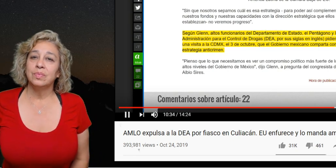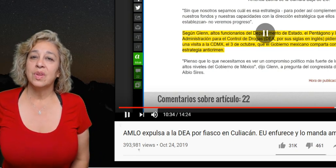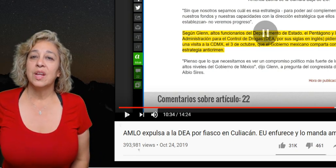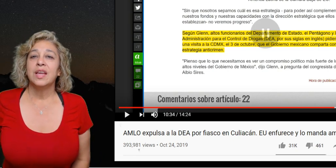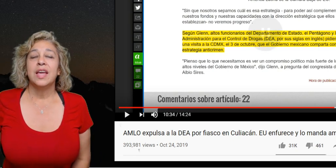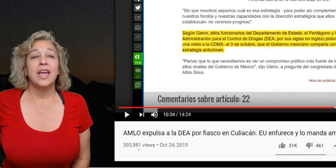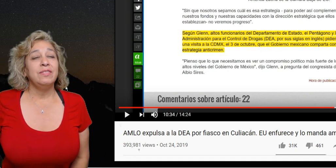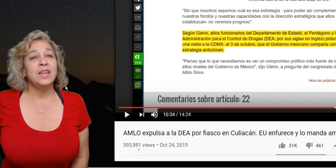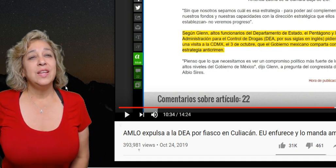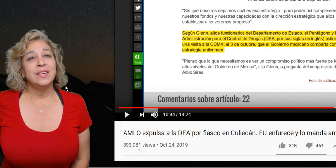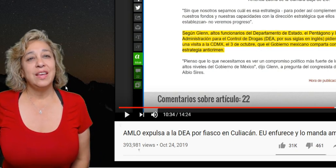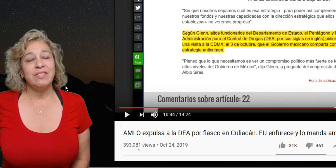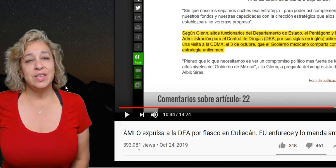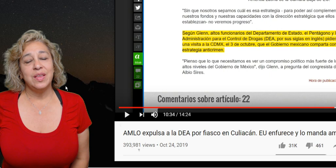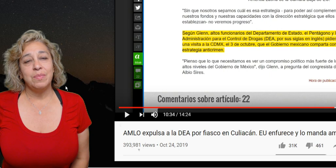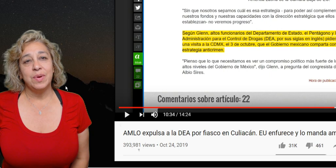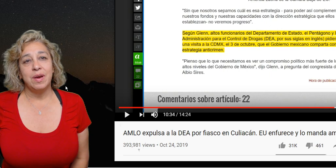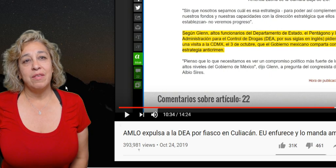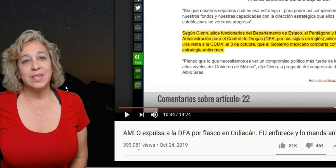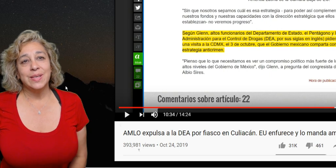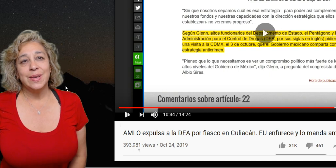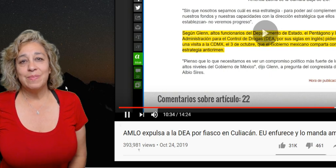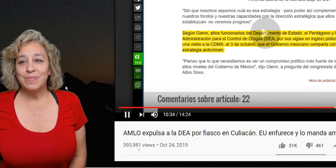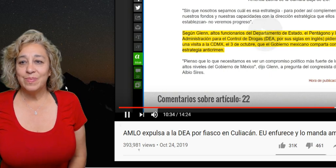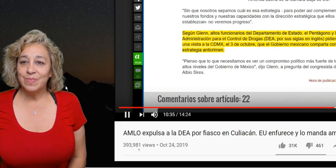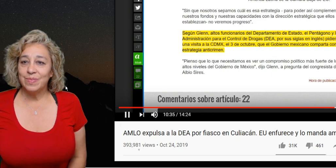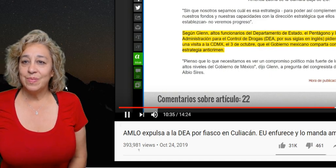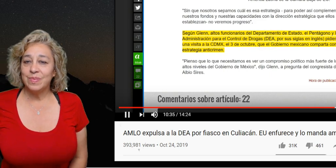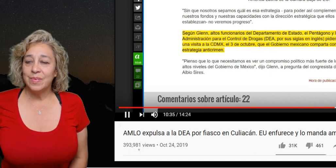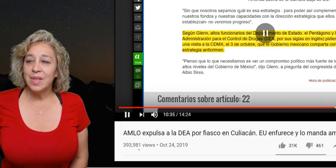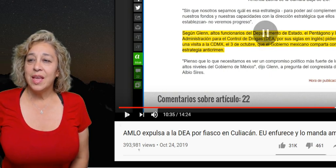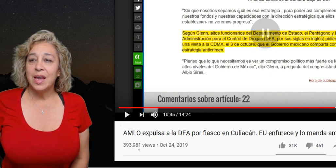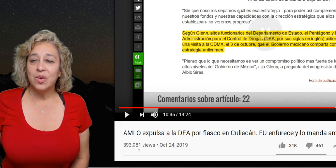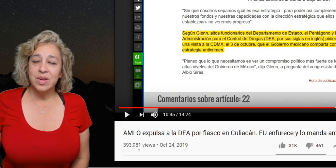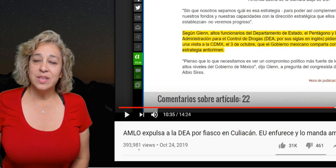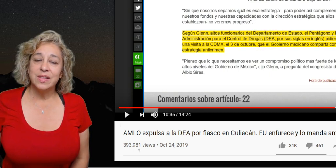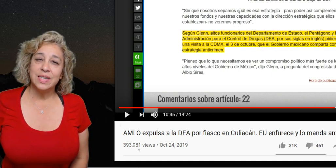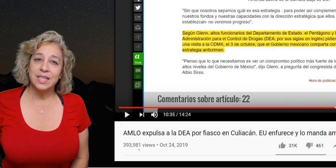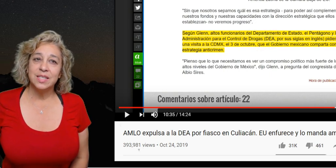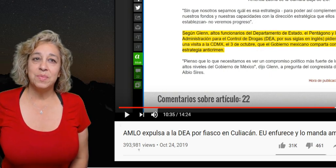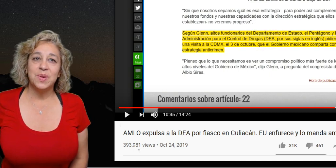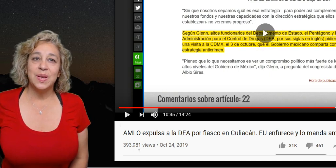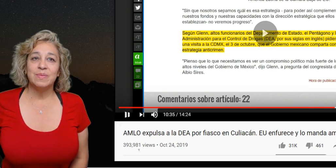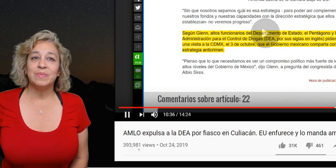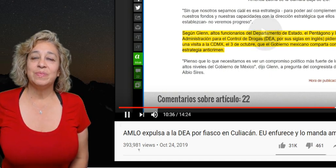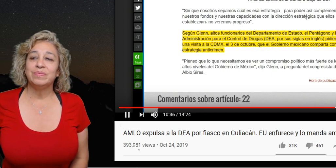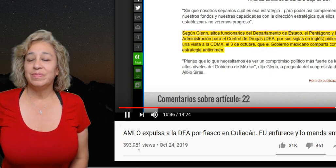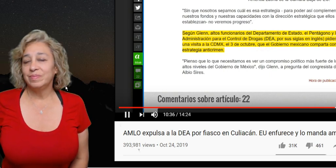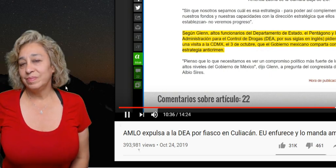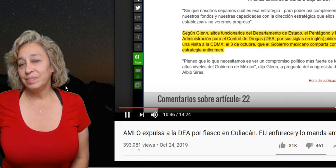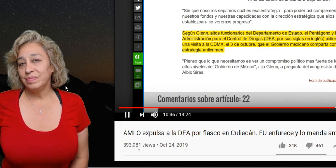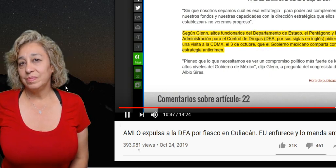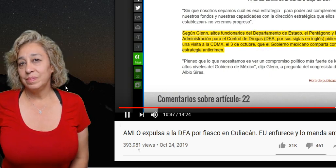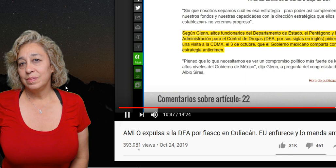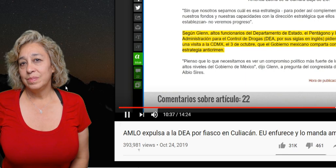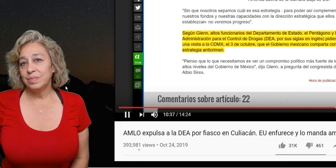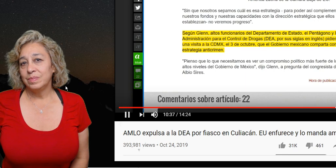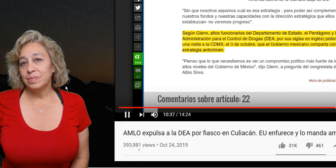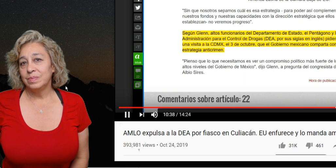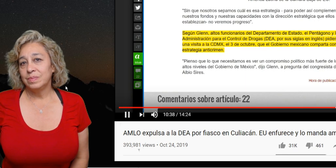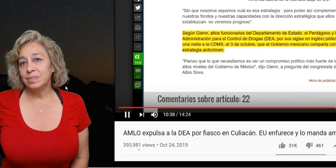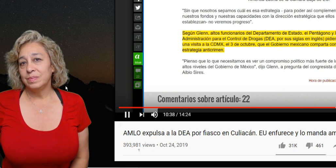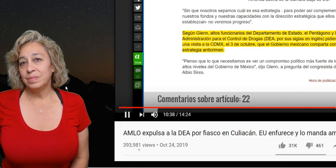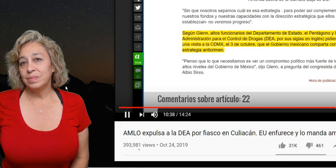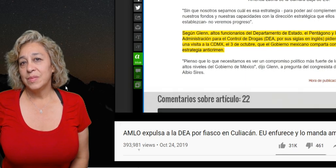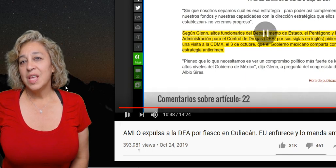proporcionaron, obviamente. And they didn't give it to them, obviously. El testimonio. According to that testimony. Pero de todos modos, ¿no? O sea,